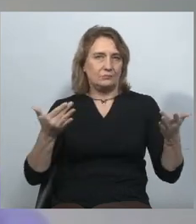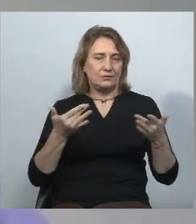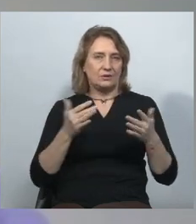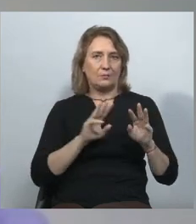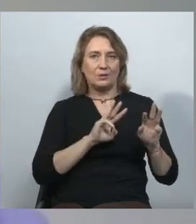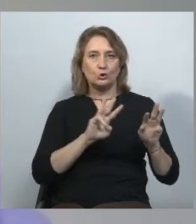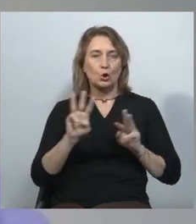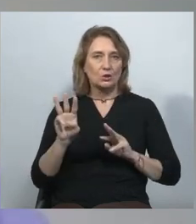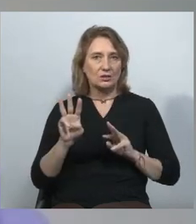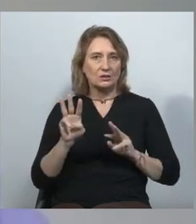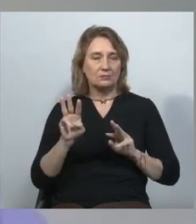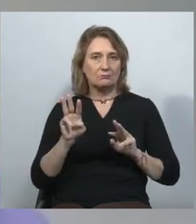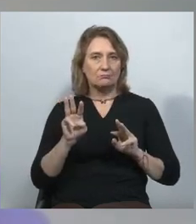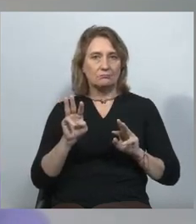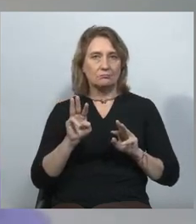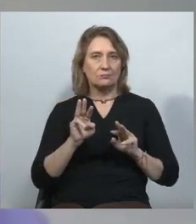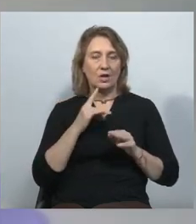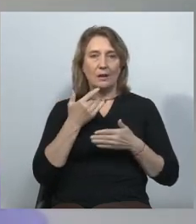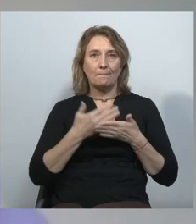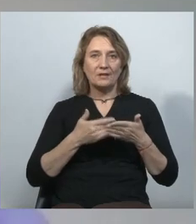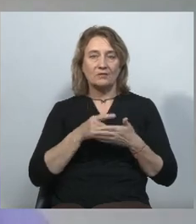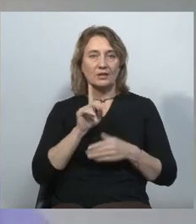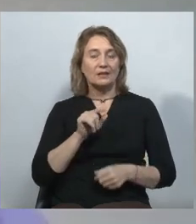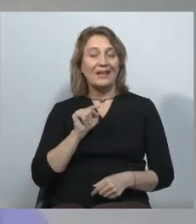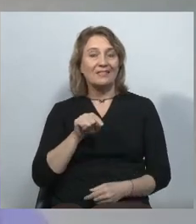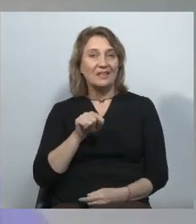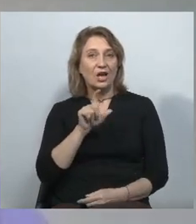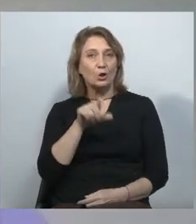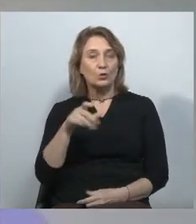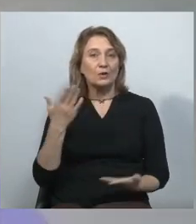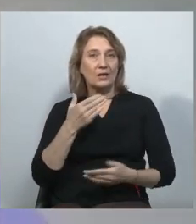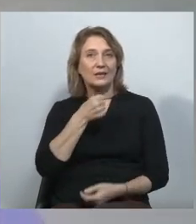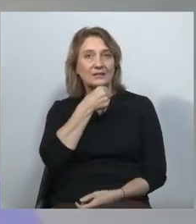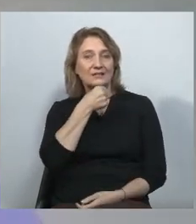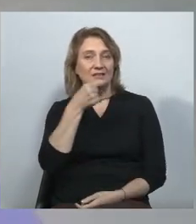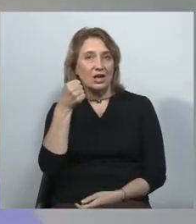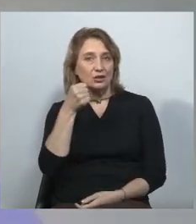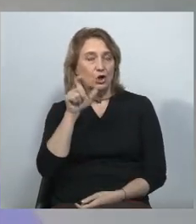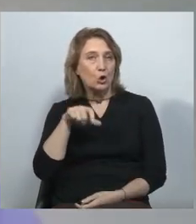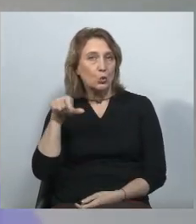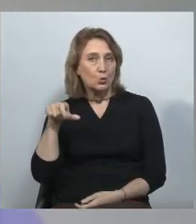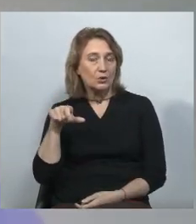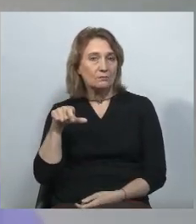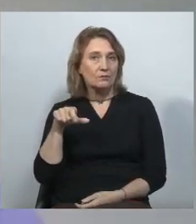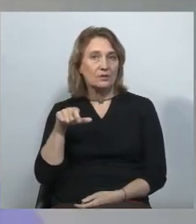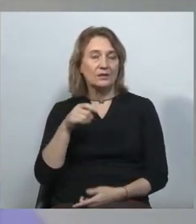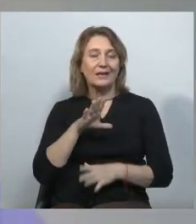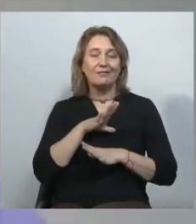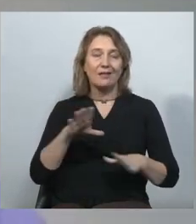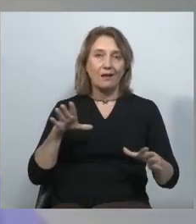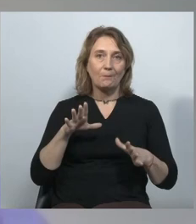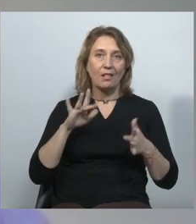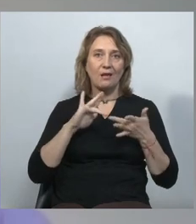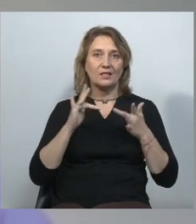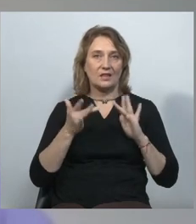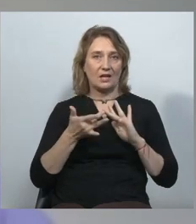website or to spread news over the internet, while the elderly, they have grown up in a